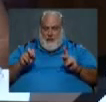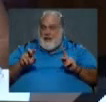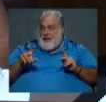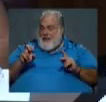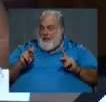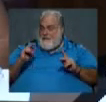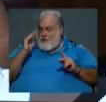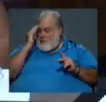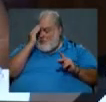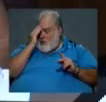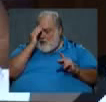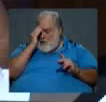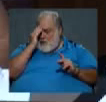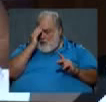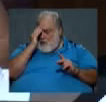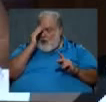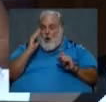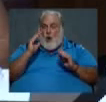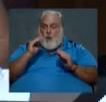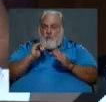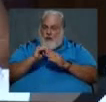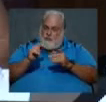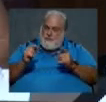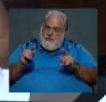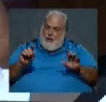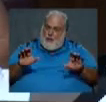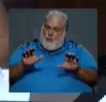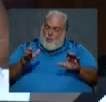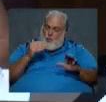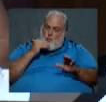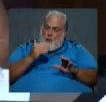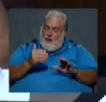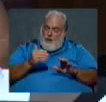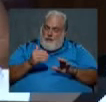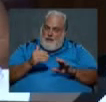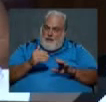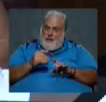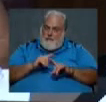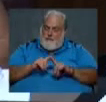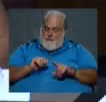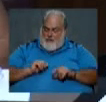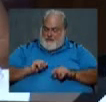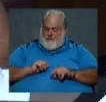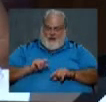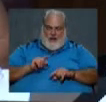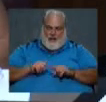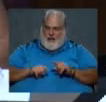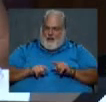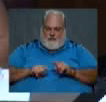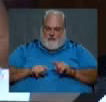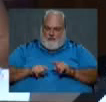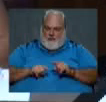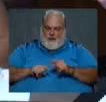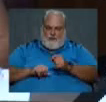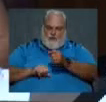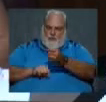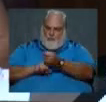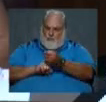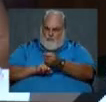think you're hard. I hope you will. I really do hope you have success with this, but I can't in good conscience put it